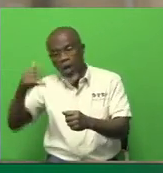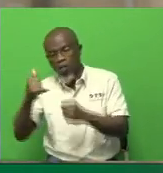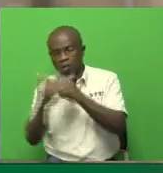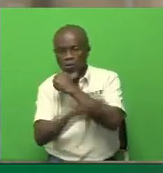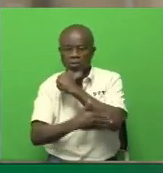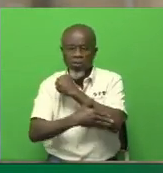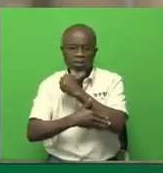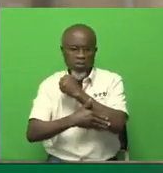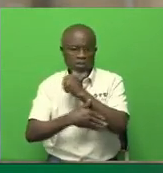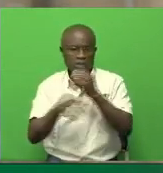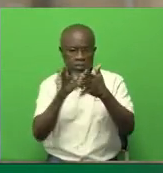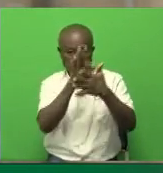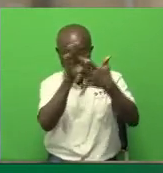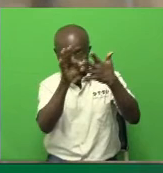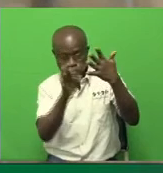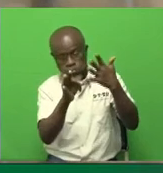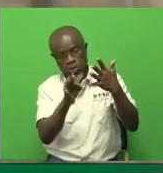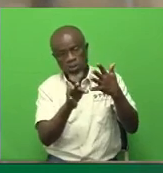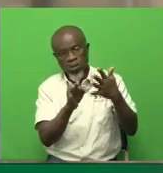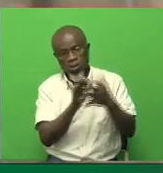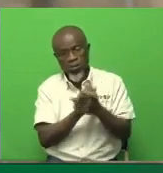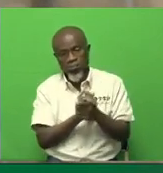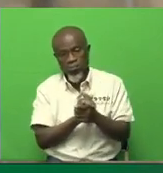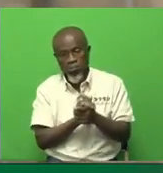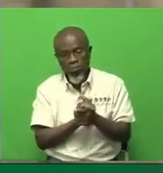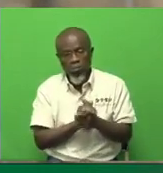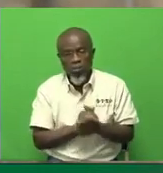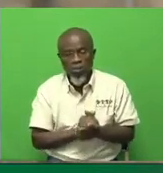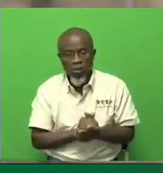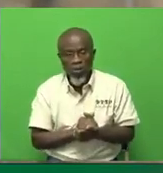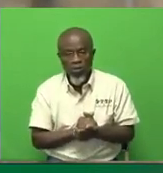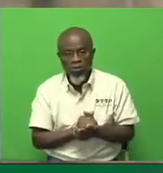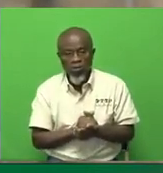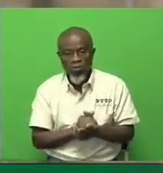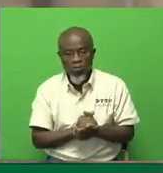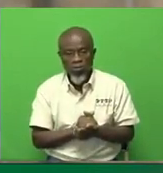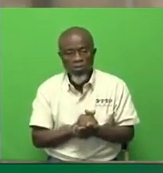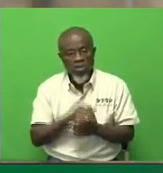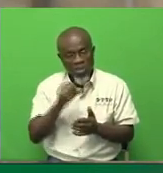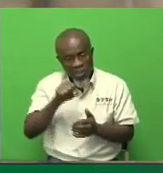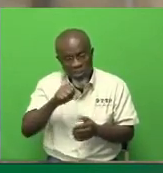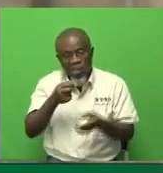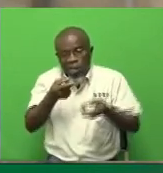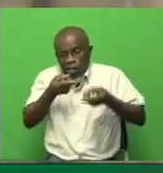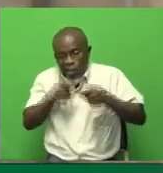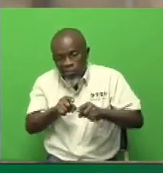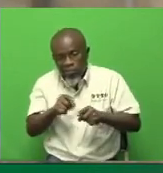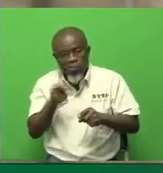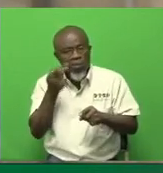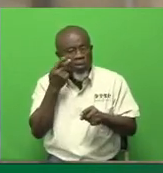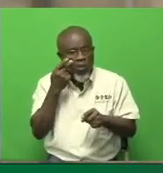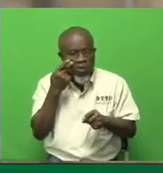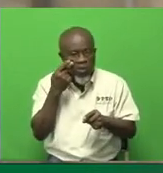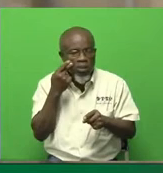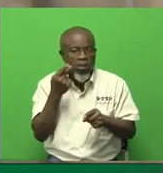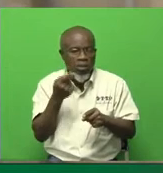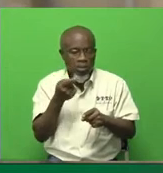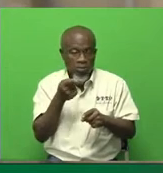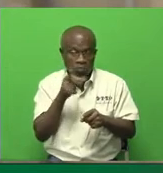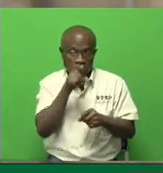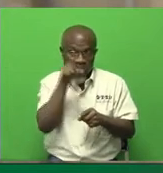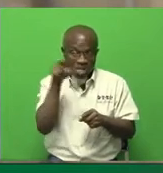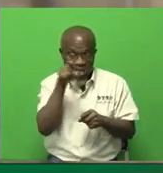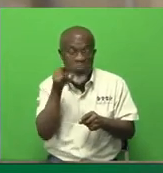resulted in all kinds of social dislocation because of loss of jobs and other difficult decisions